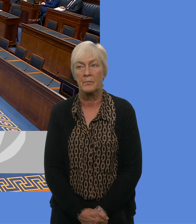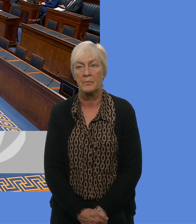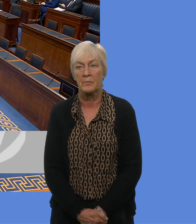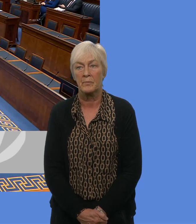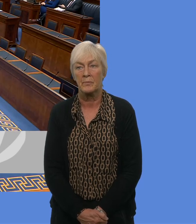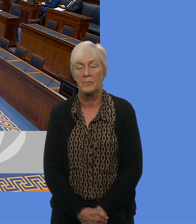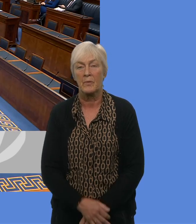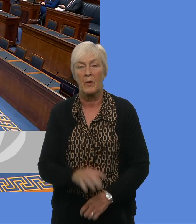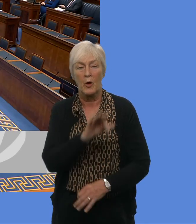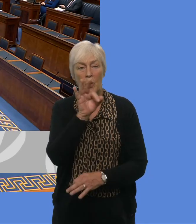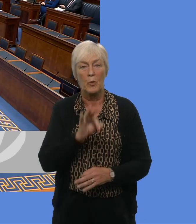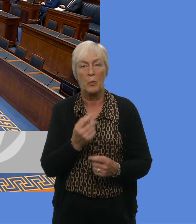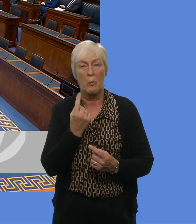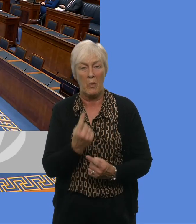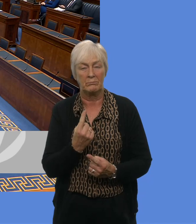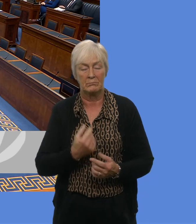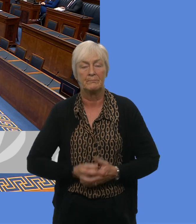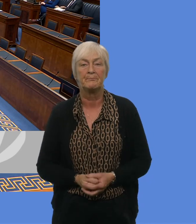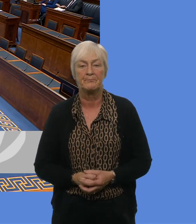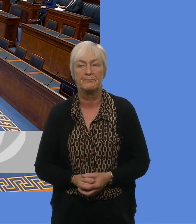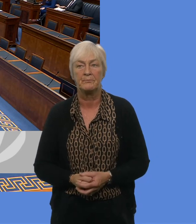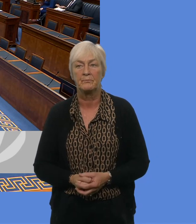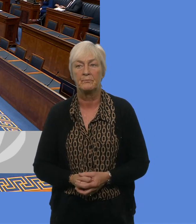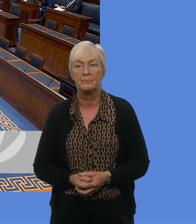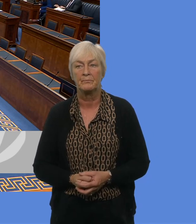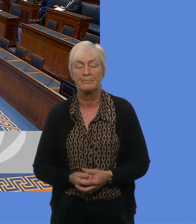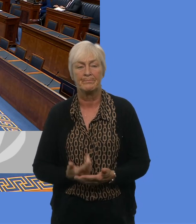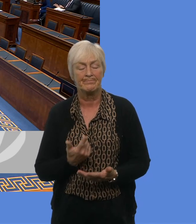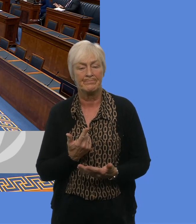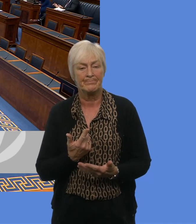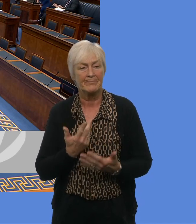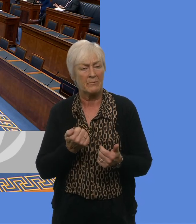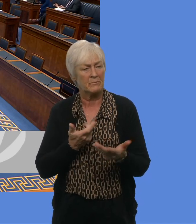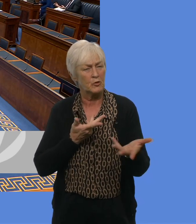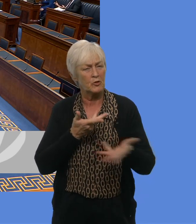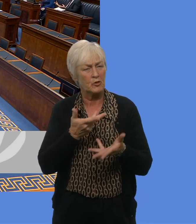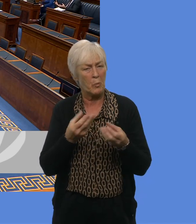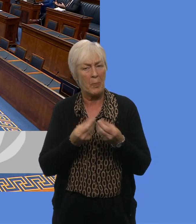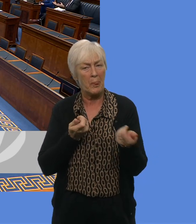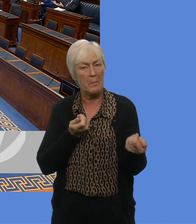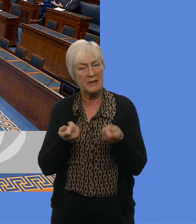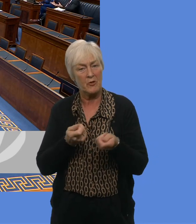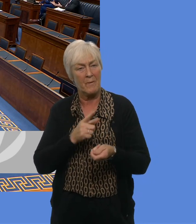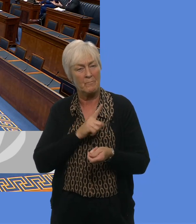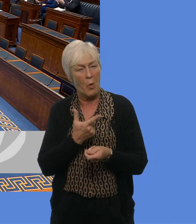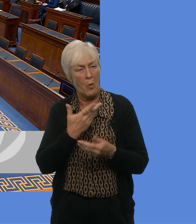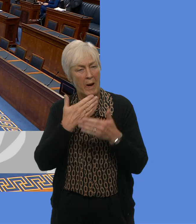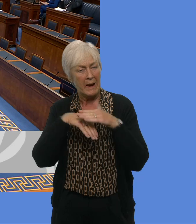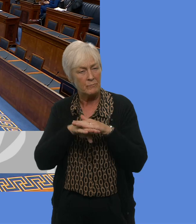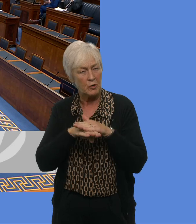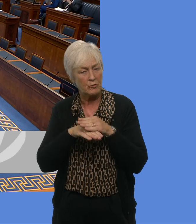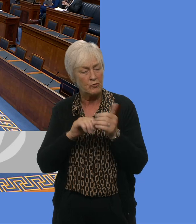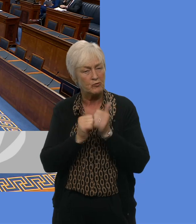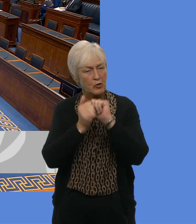Speaker, question 1, please. Minister. I've not had discussions with the Minister for Infrastructure in relation